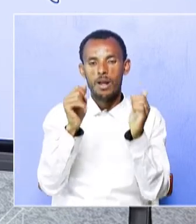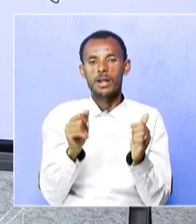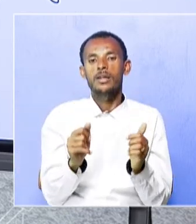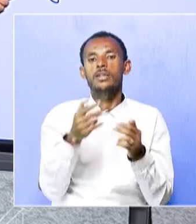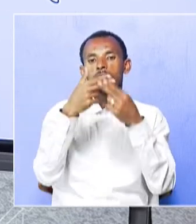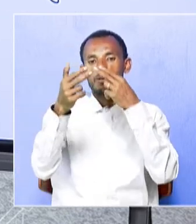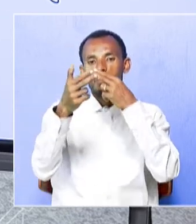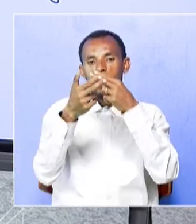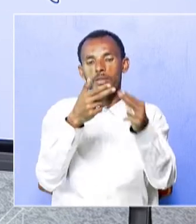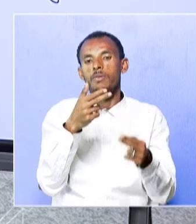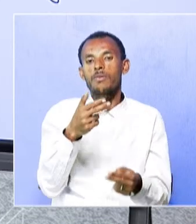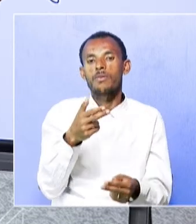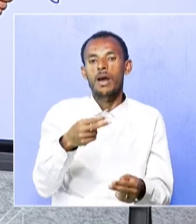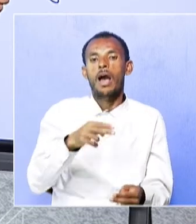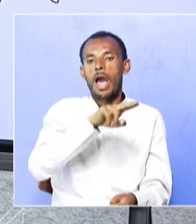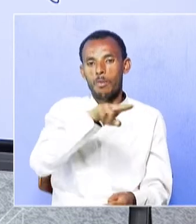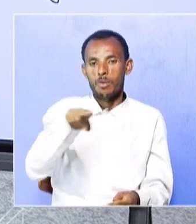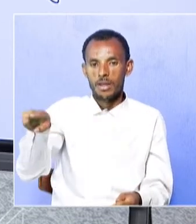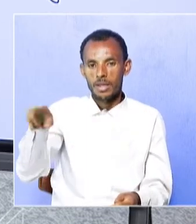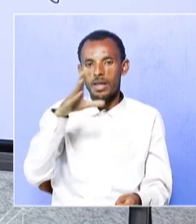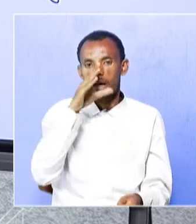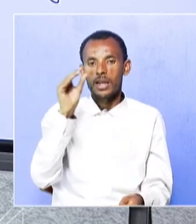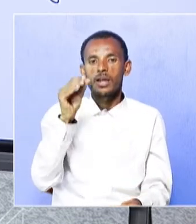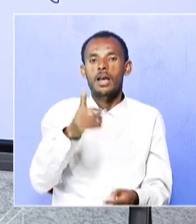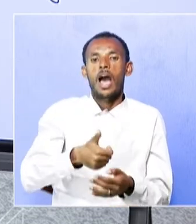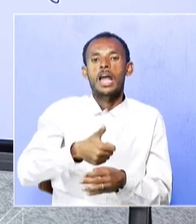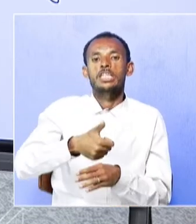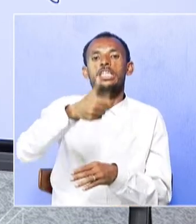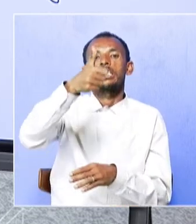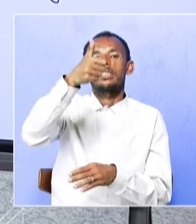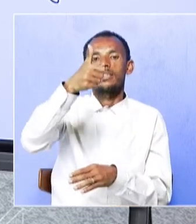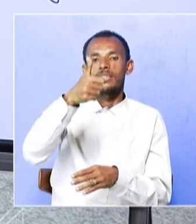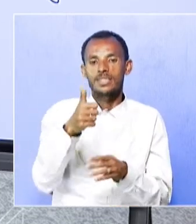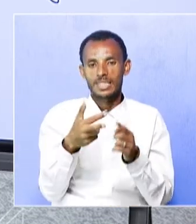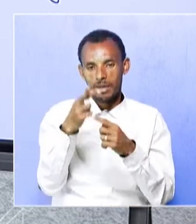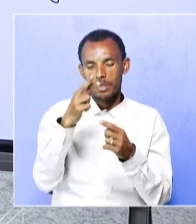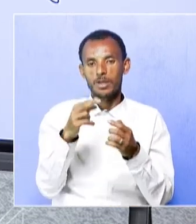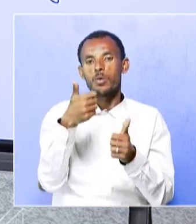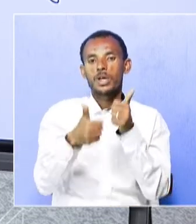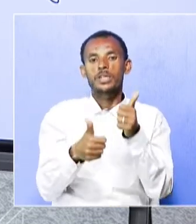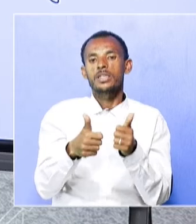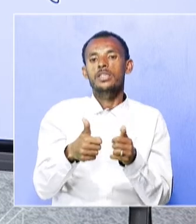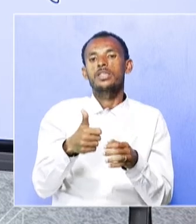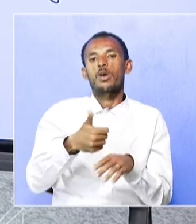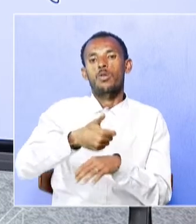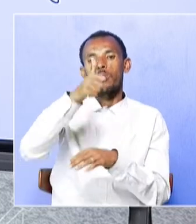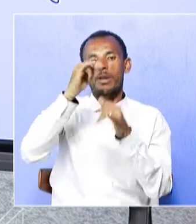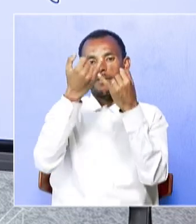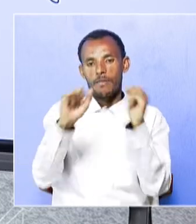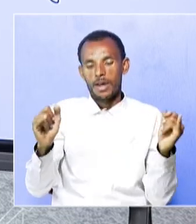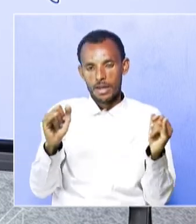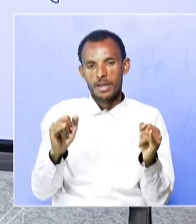the product of the hypotenuse and the adjacent segment into which the altitude divides